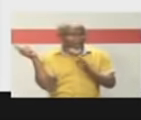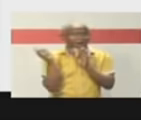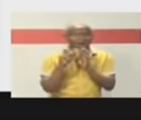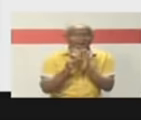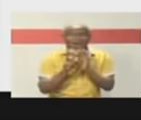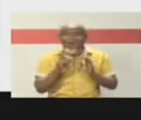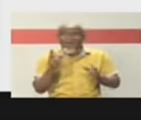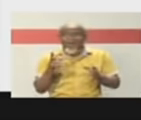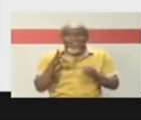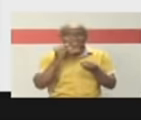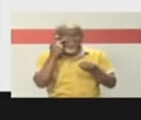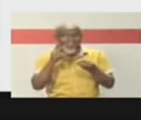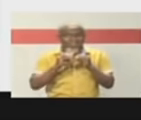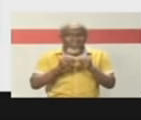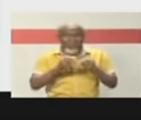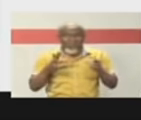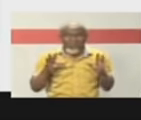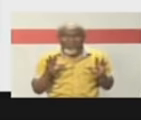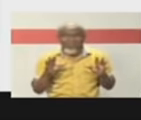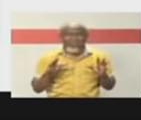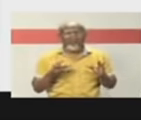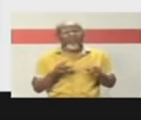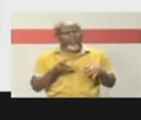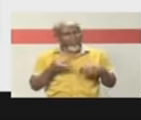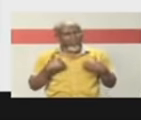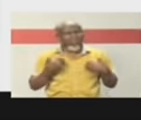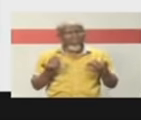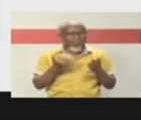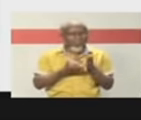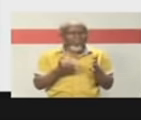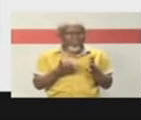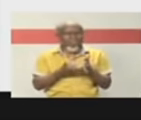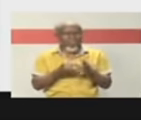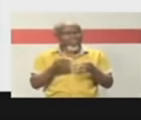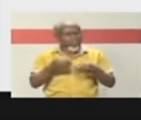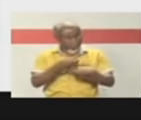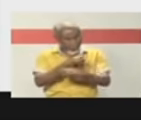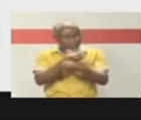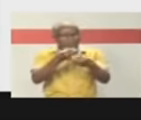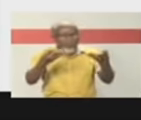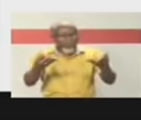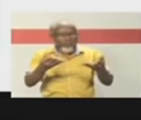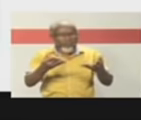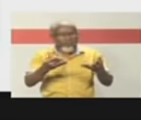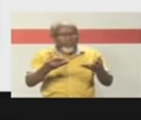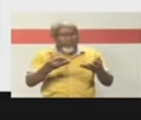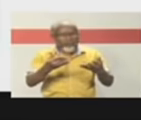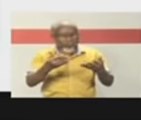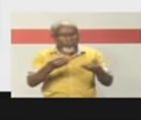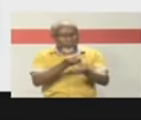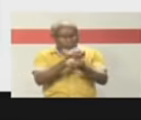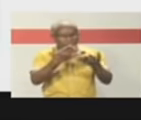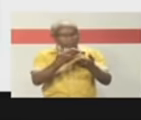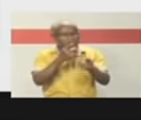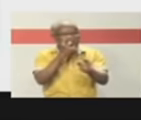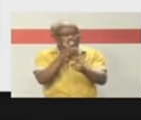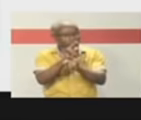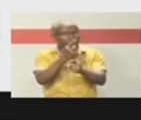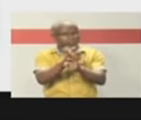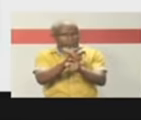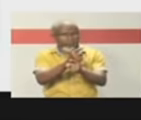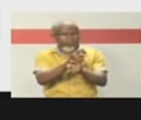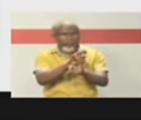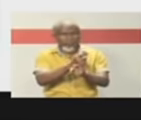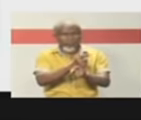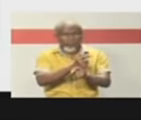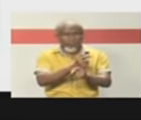give these numbers. I've been here several times and I've been providing up-to-date information for those who listen in.